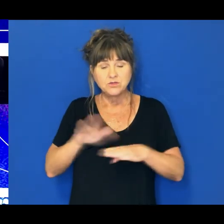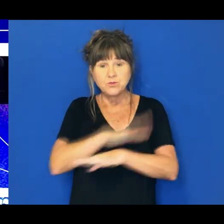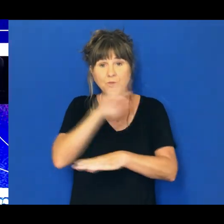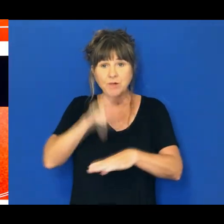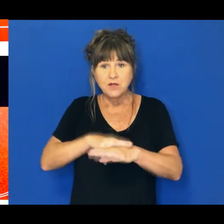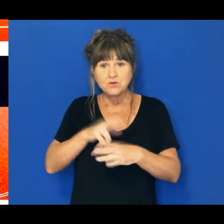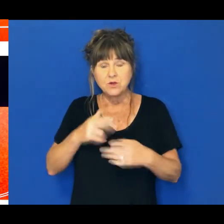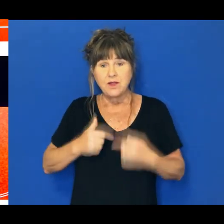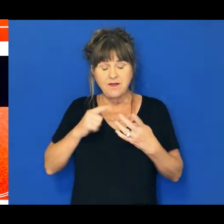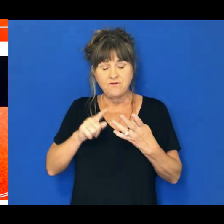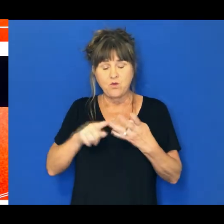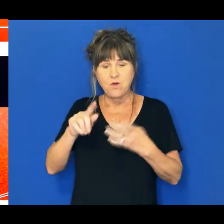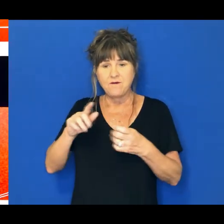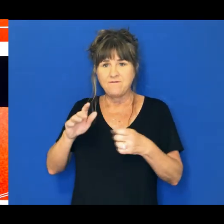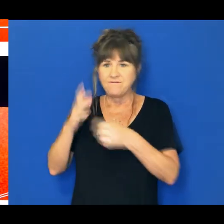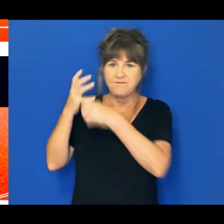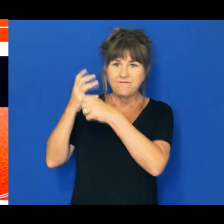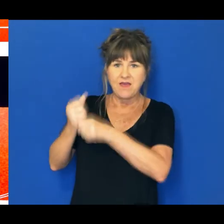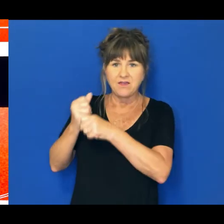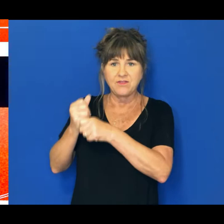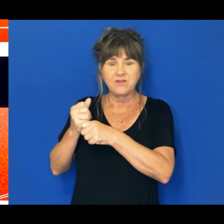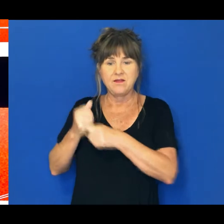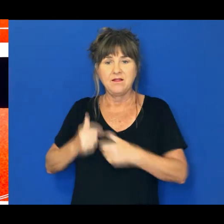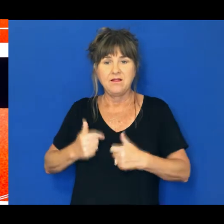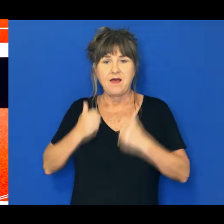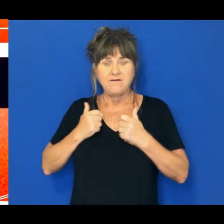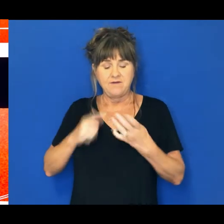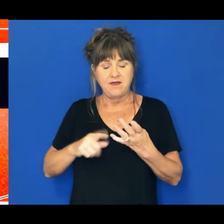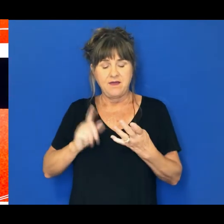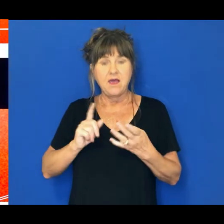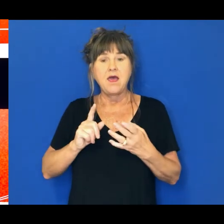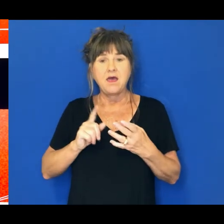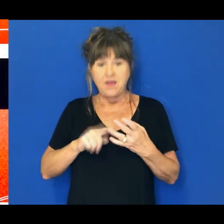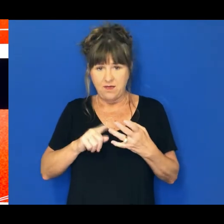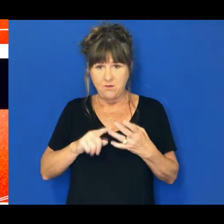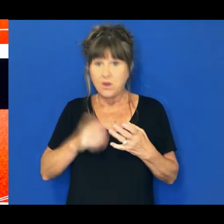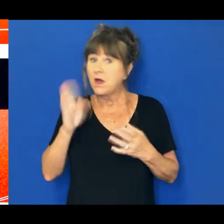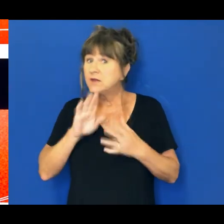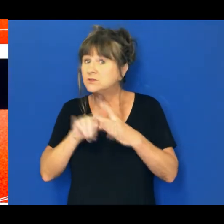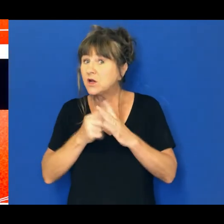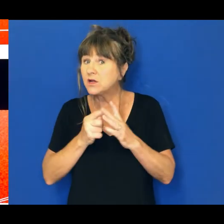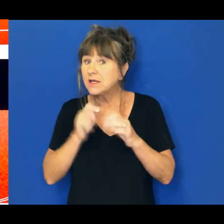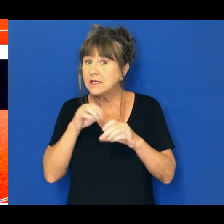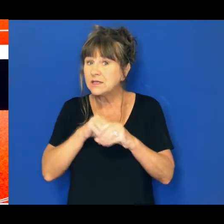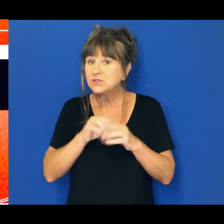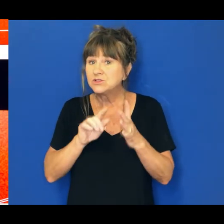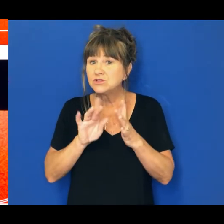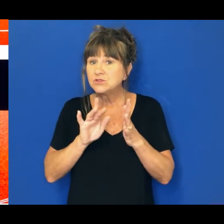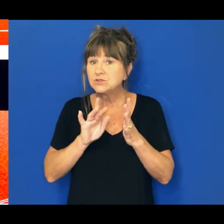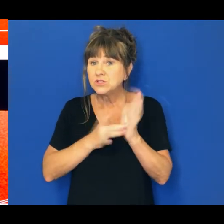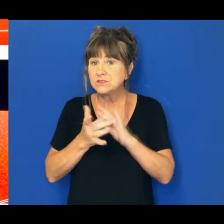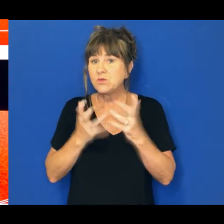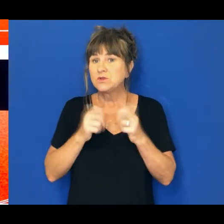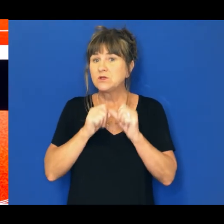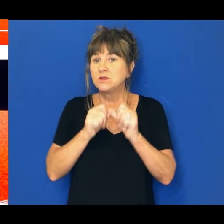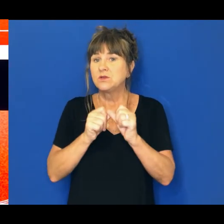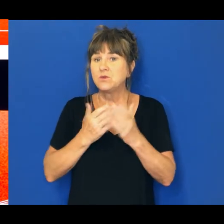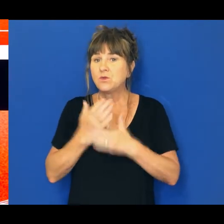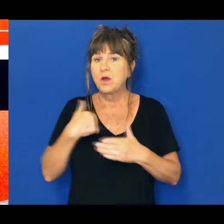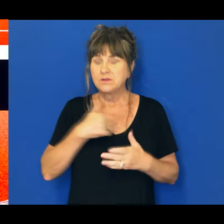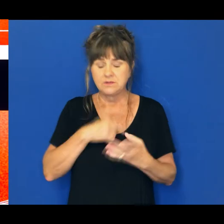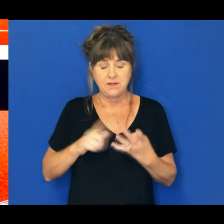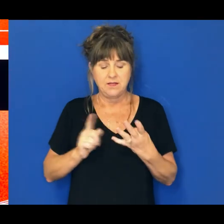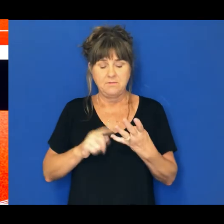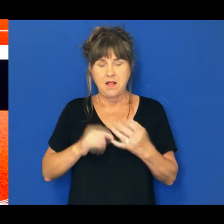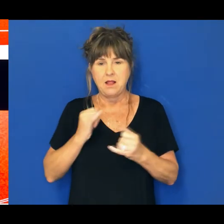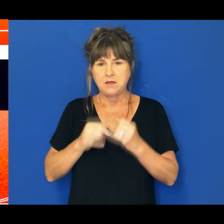Your witness is your faith-filled life. Why? Because what God began through Jesus, he wants to continue through you and me. Here's the fourth point, my last